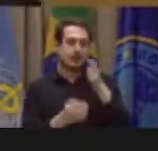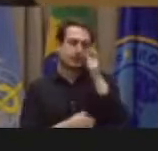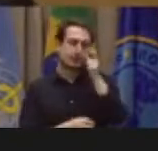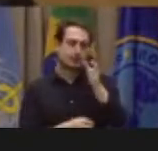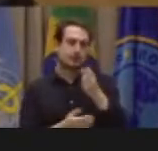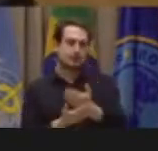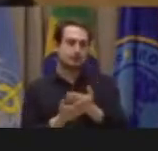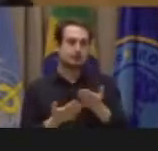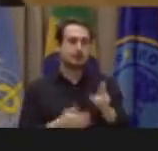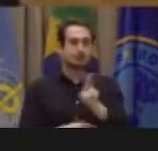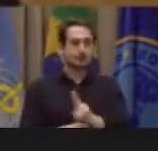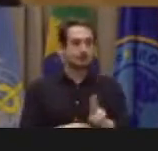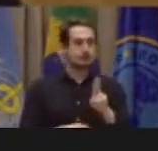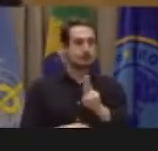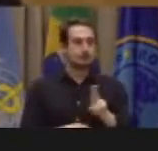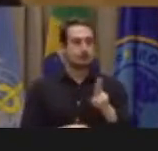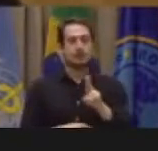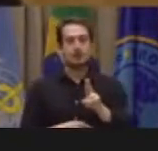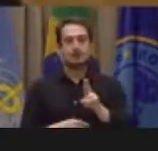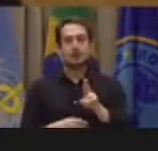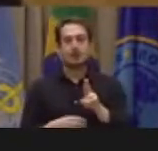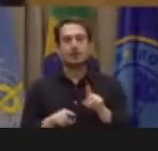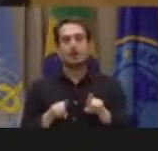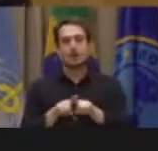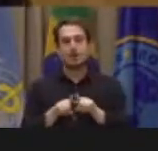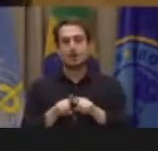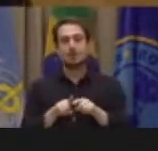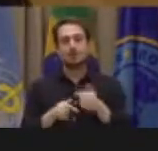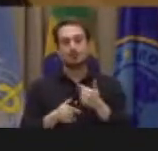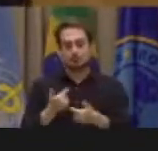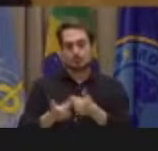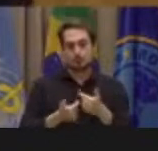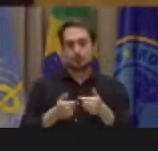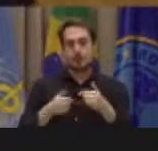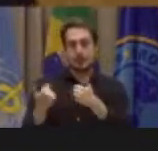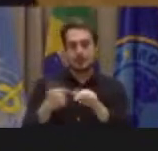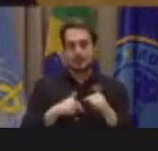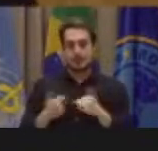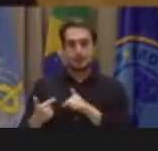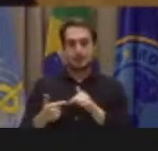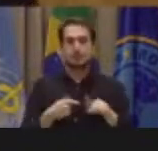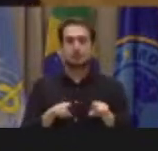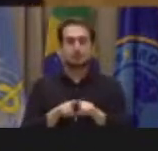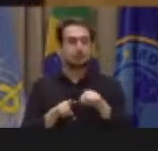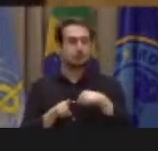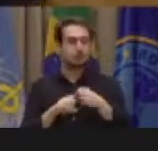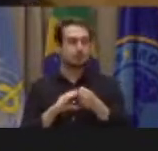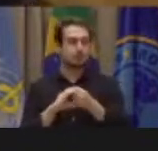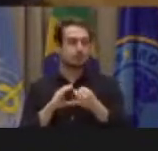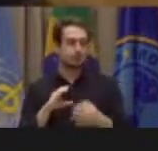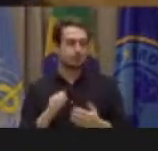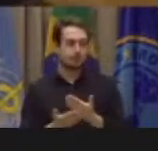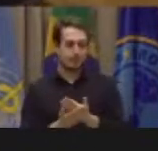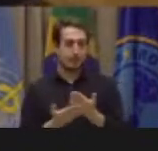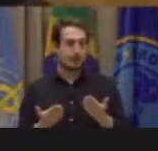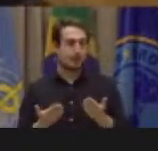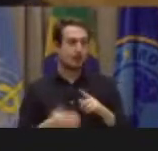scopes for the management of the hospital, the pediatrics and the workers'